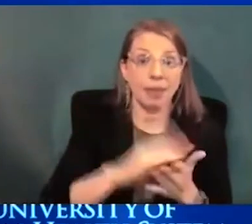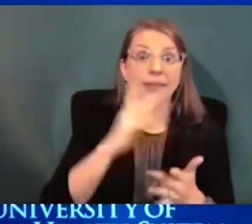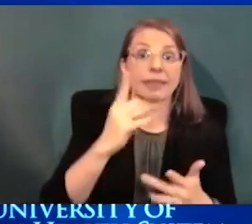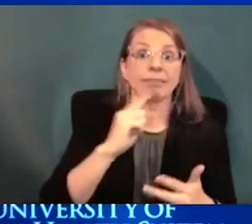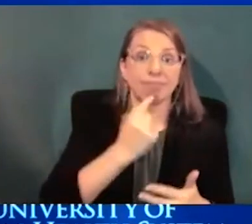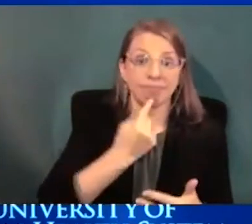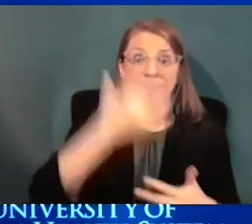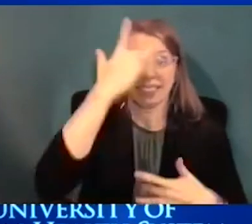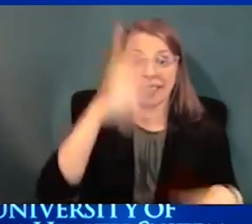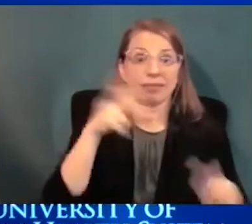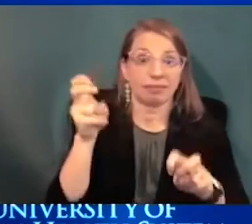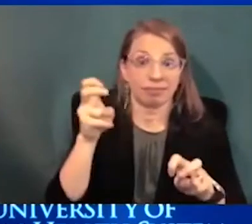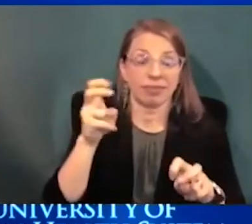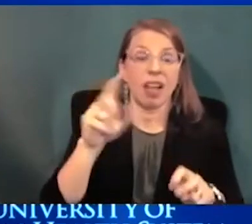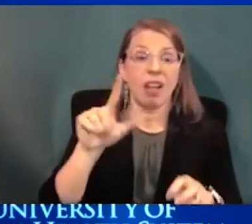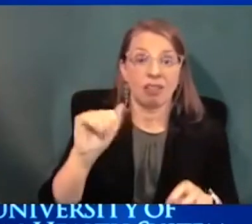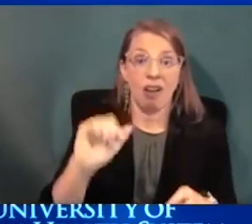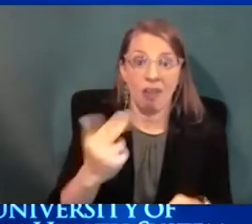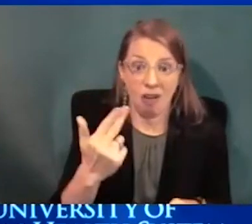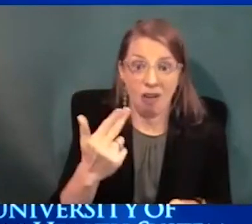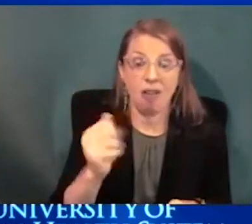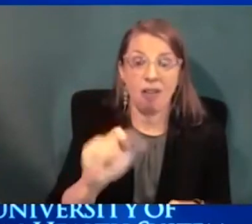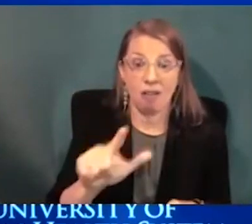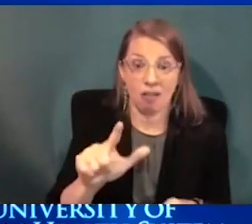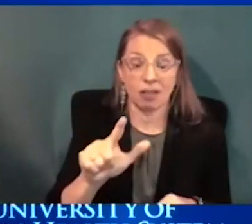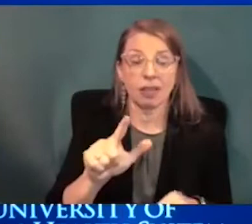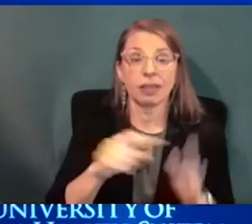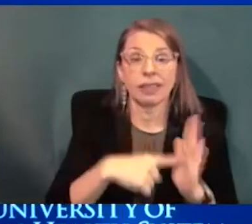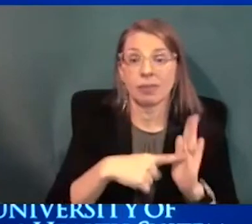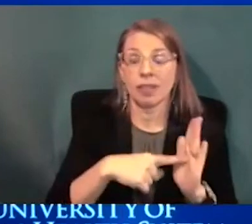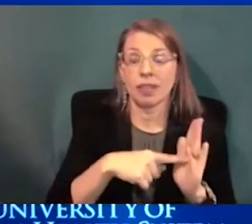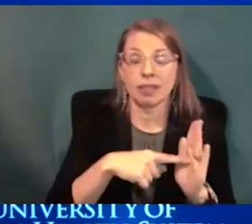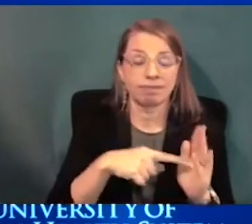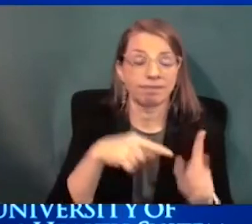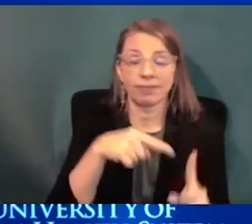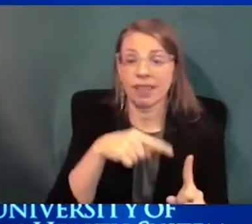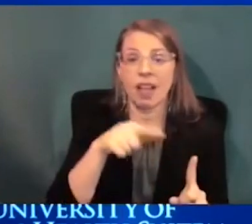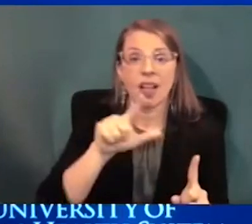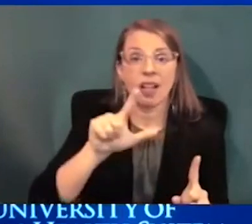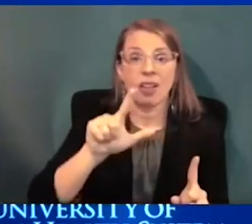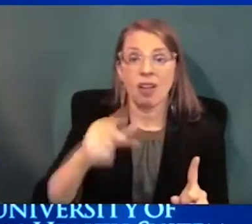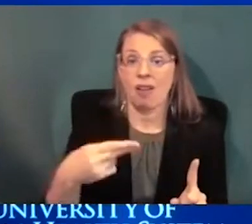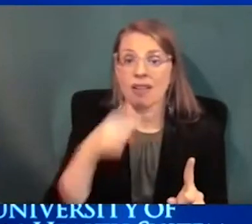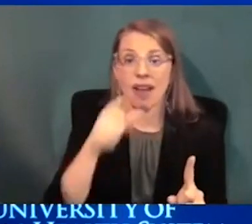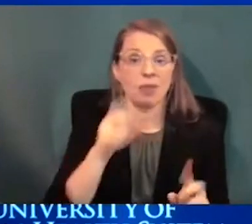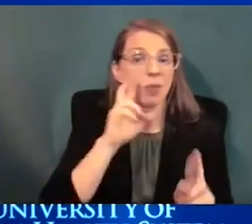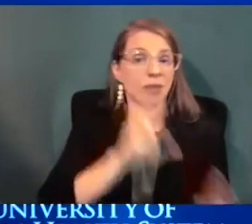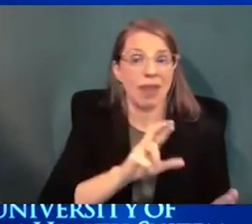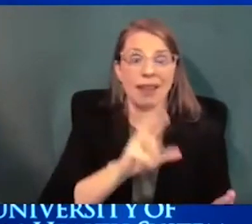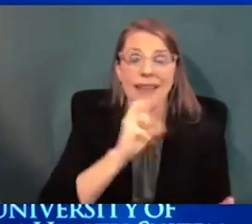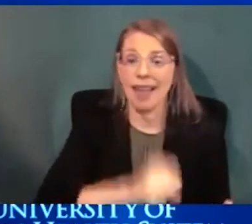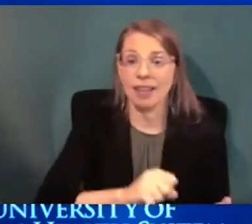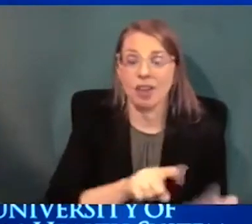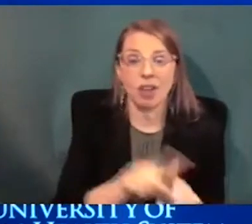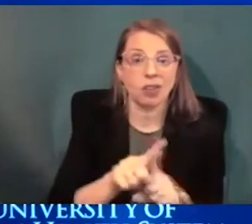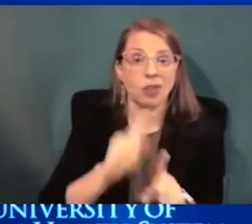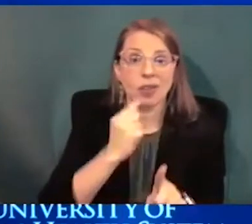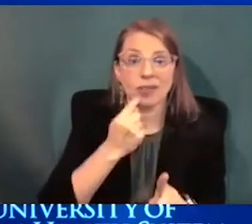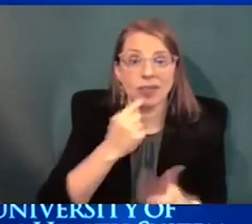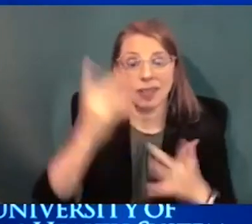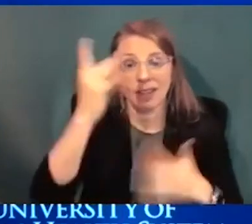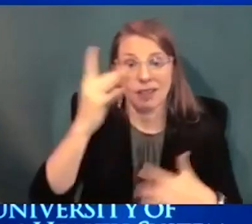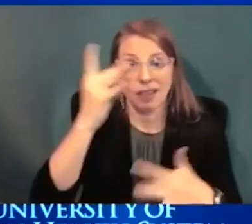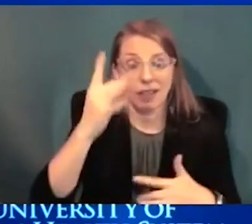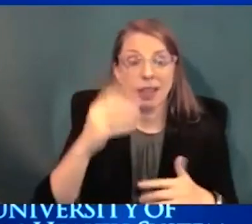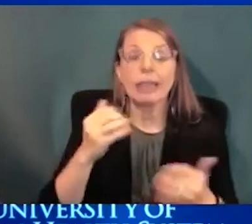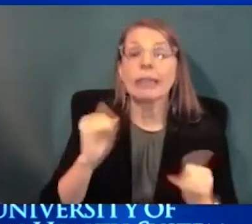And again, the long haul syndrome doesn't respect age. Remember that. It doesn't respect age, and it doesn't respect severity of illness. So you can get